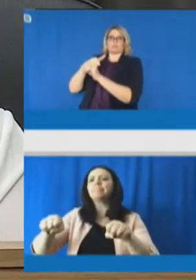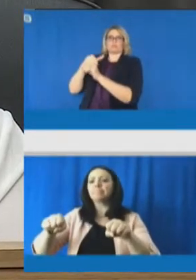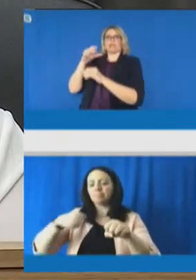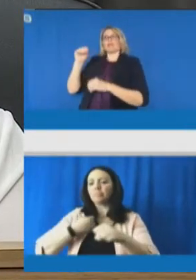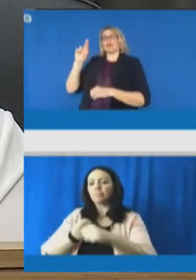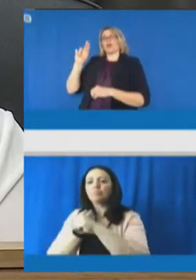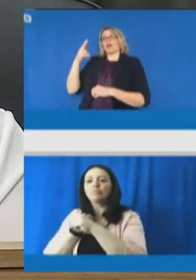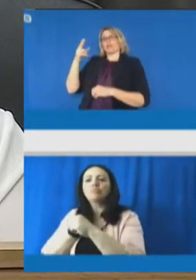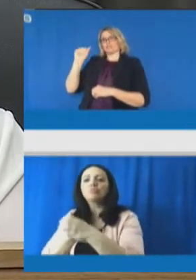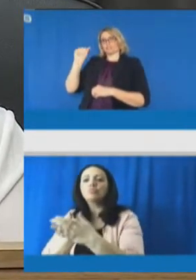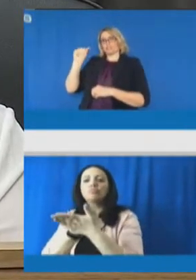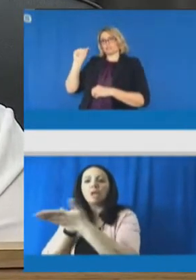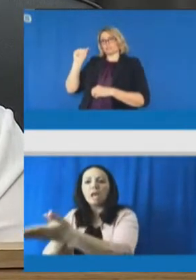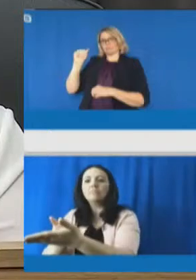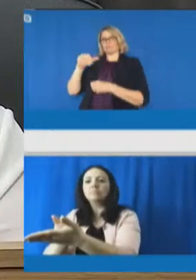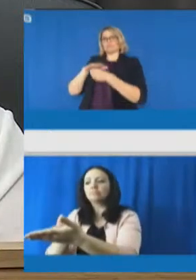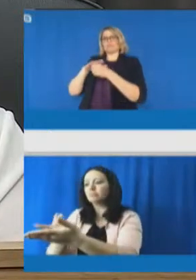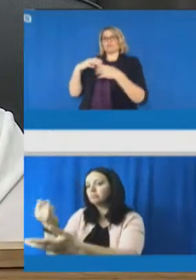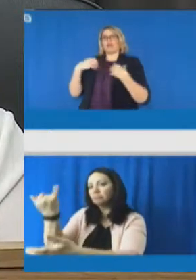request